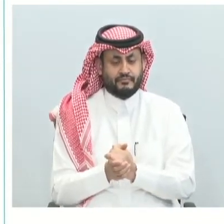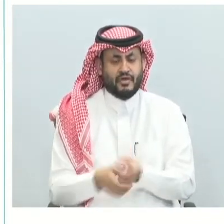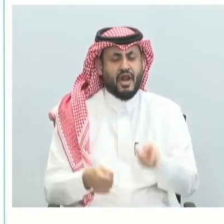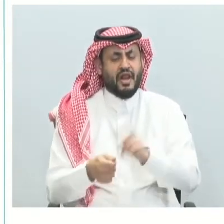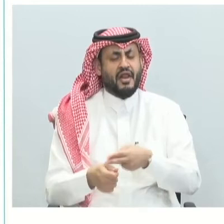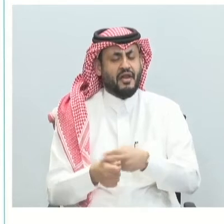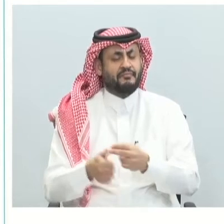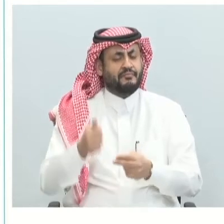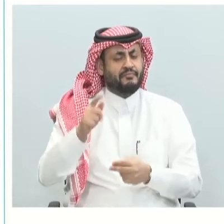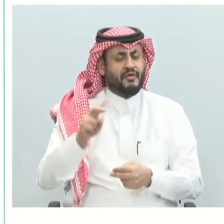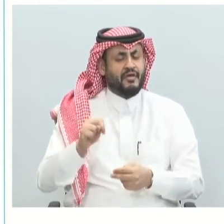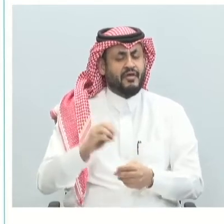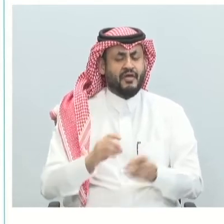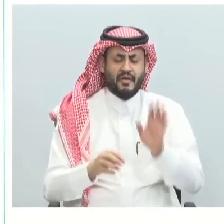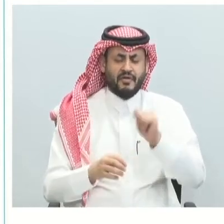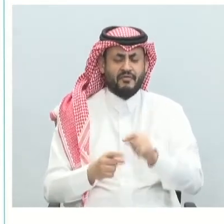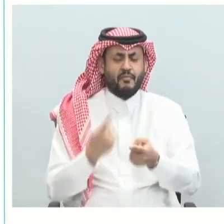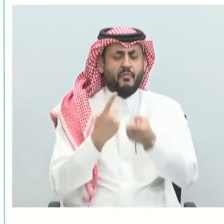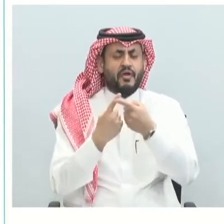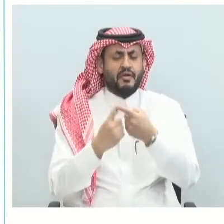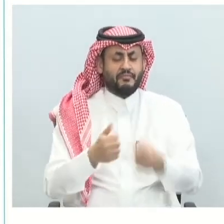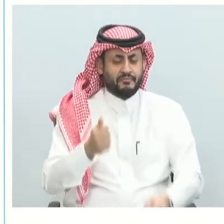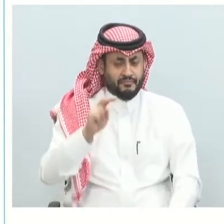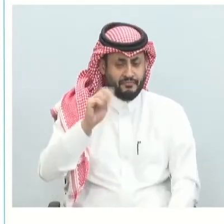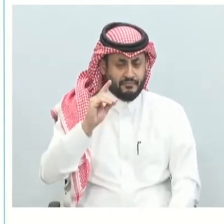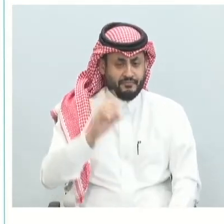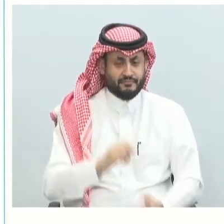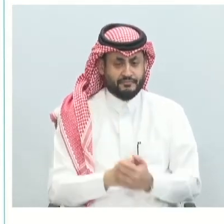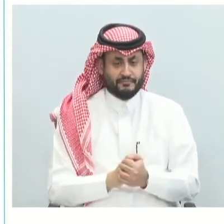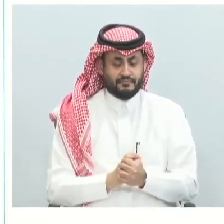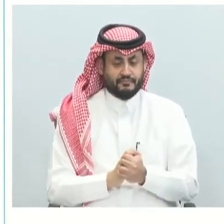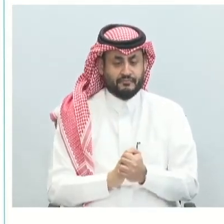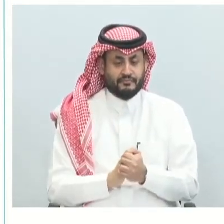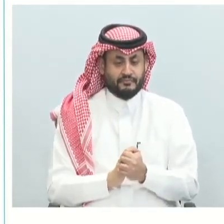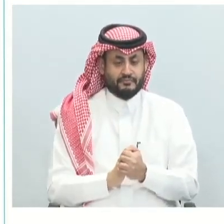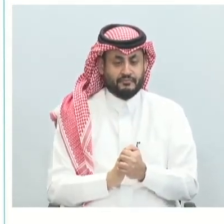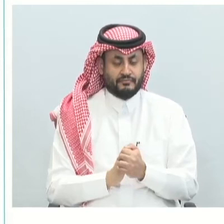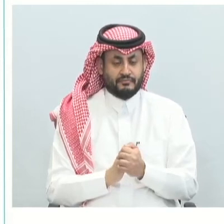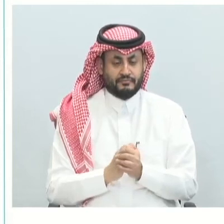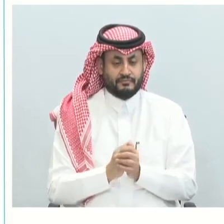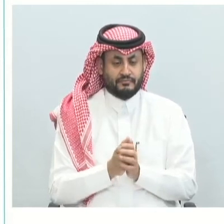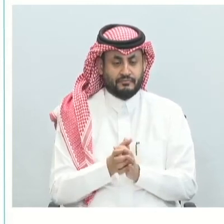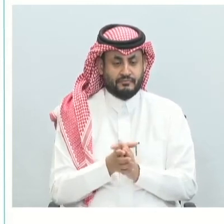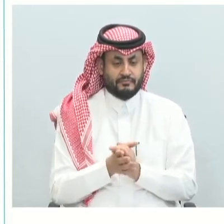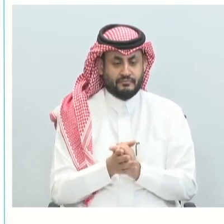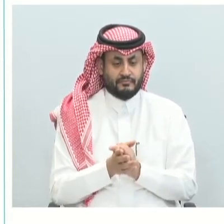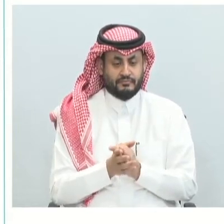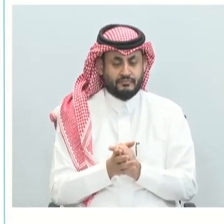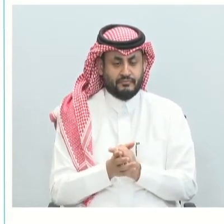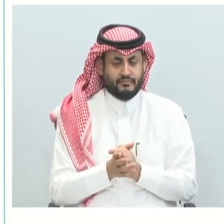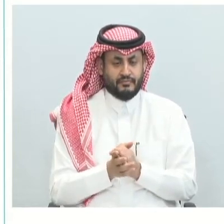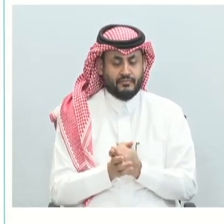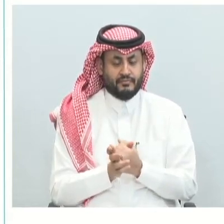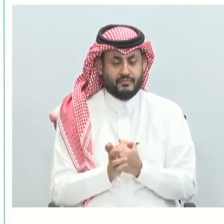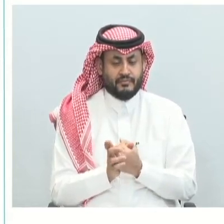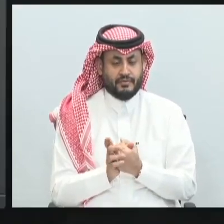say a hat and a blouse and a sweater. No. Okay. Say what? A hat, a blouse, a sweater, a skirt,